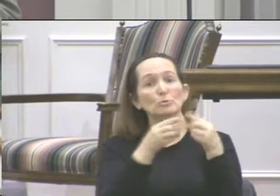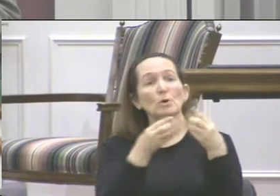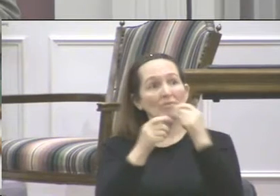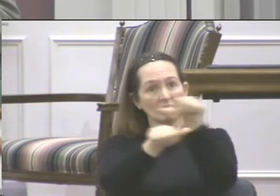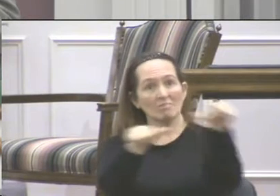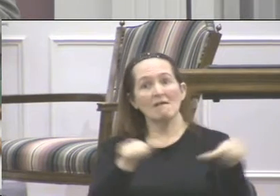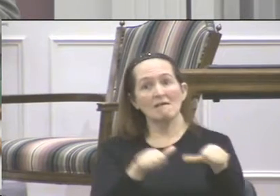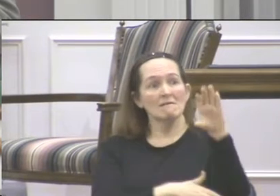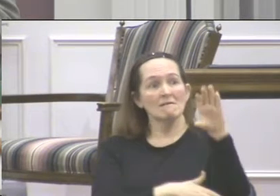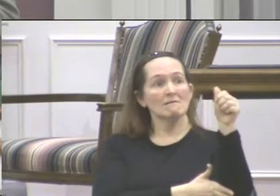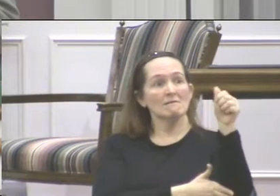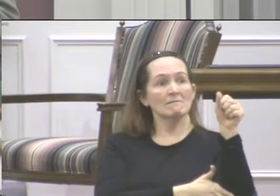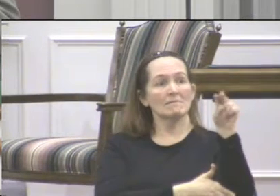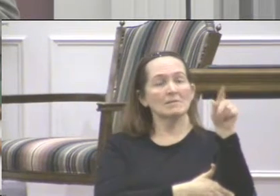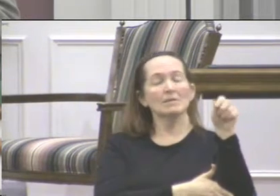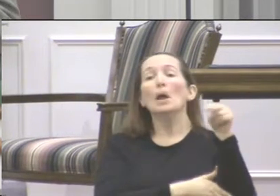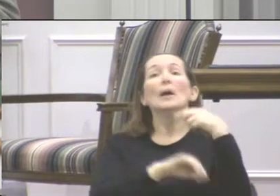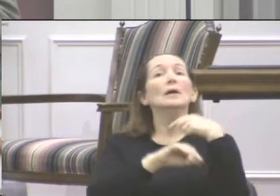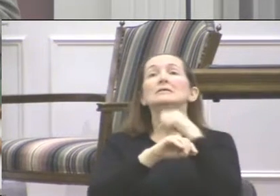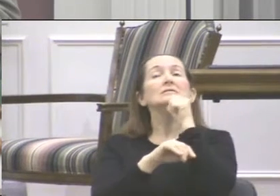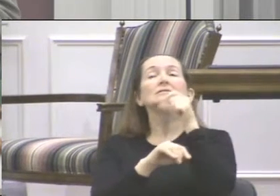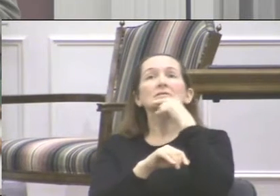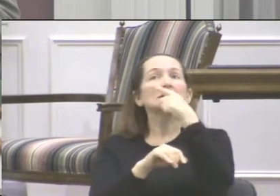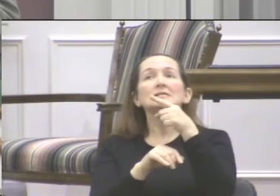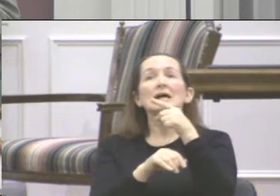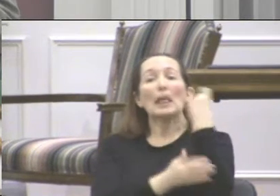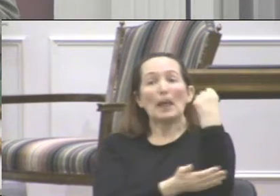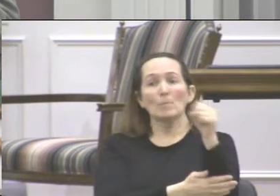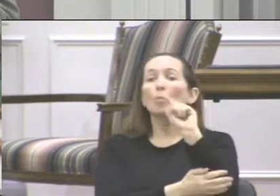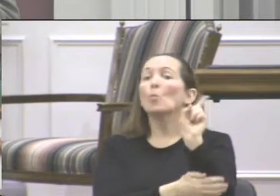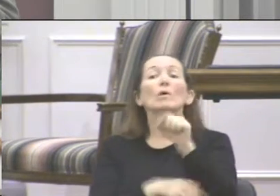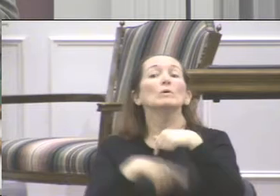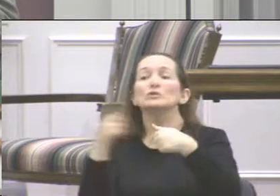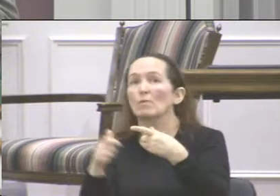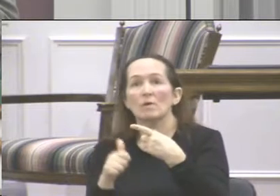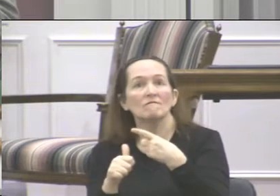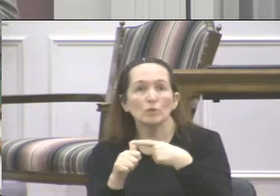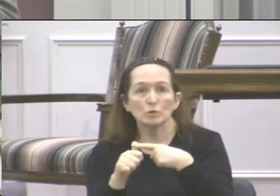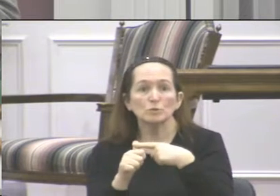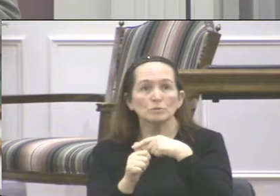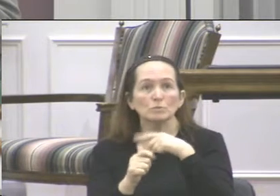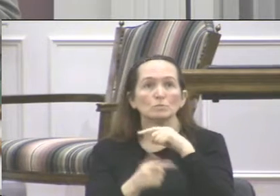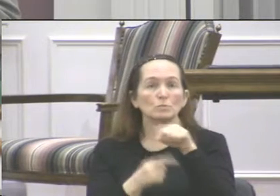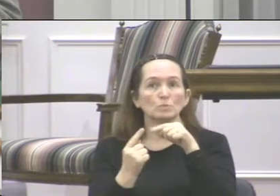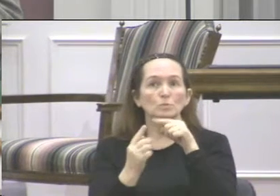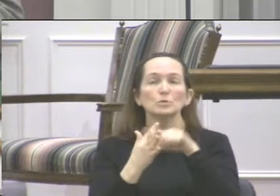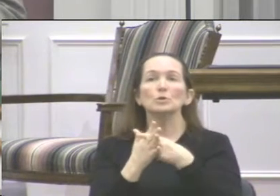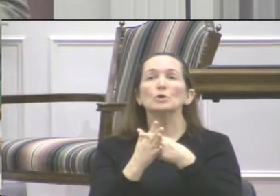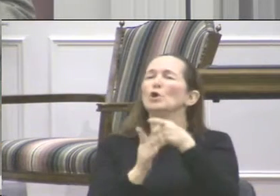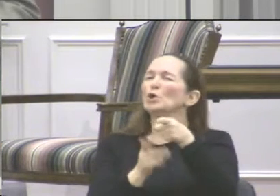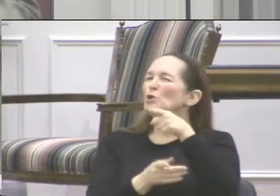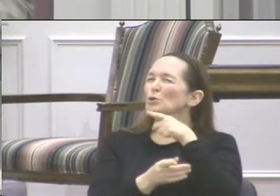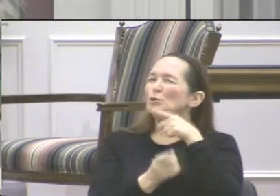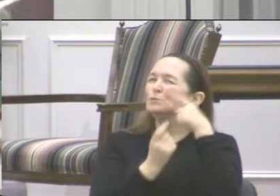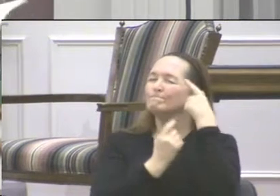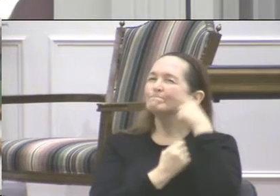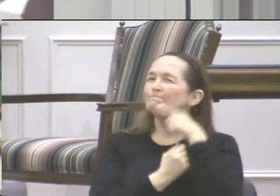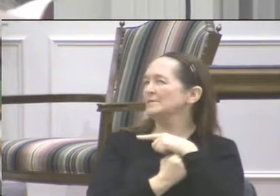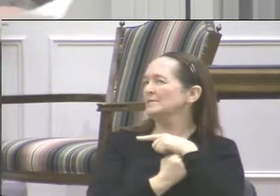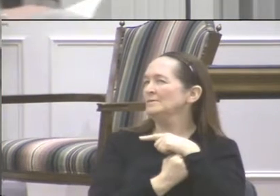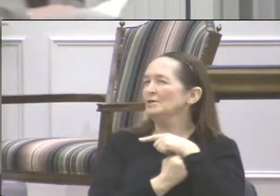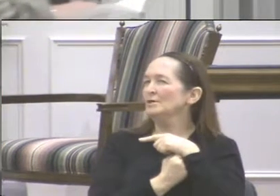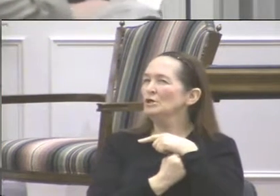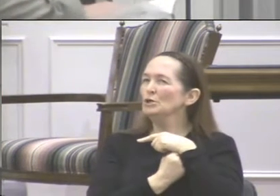Canaan, though he does not tell Abraham where he's going in the beginning. Do you suppose it was